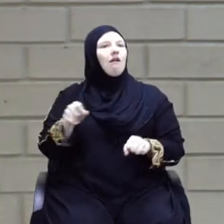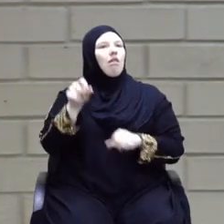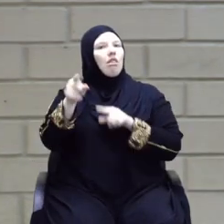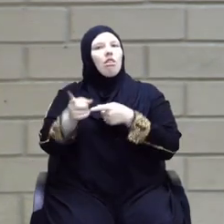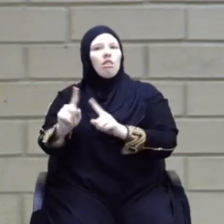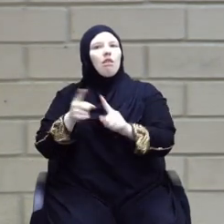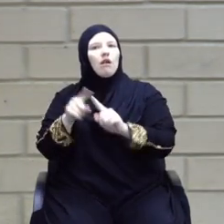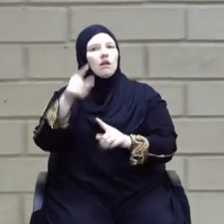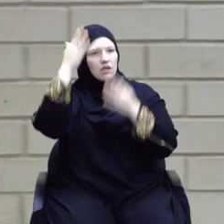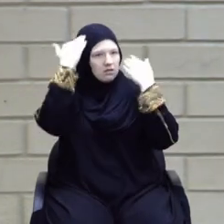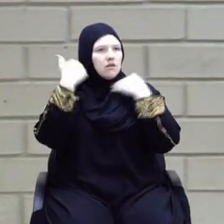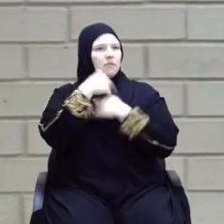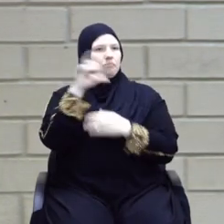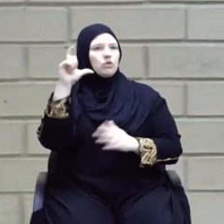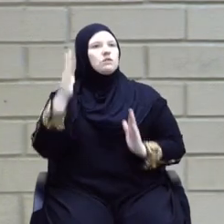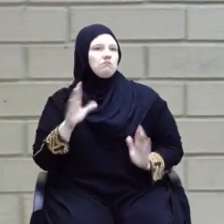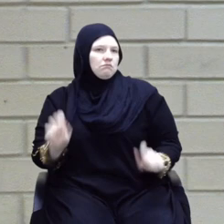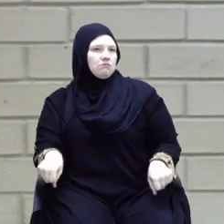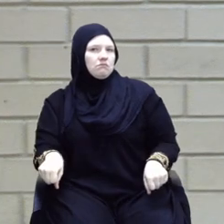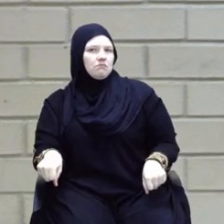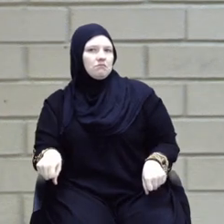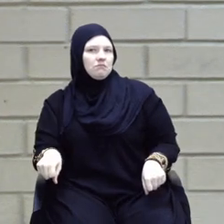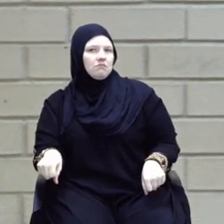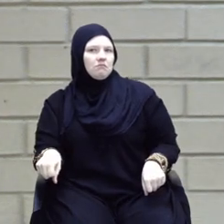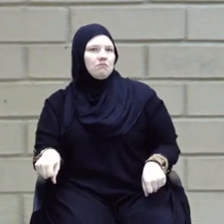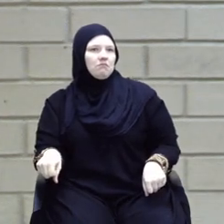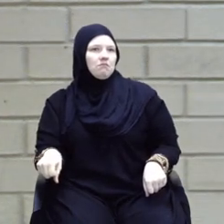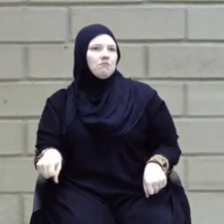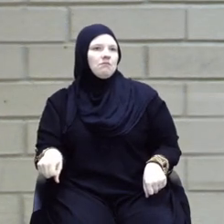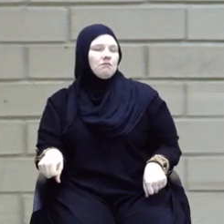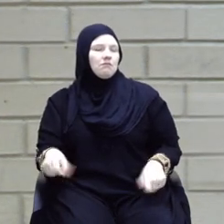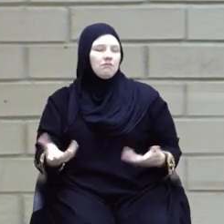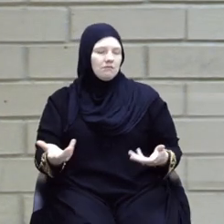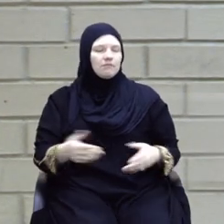Now, maybe we're living this period.